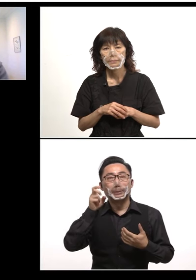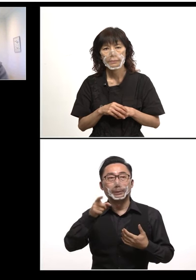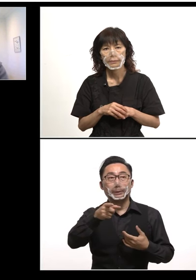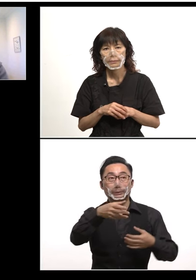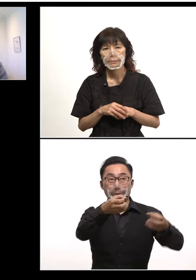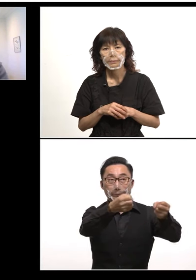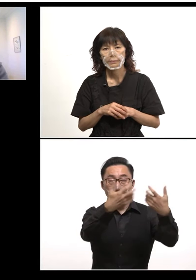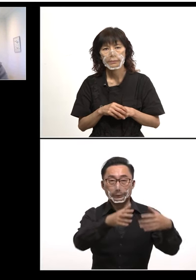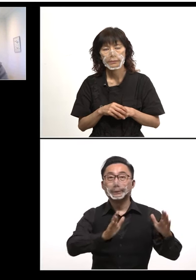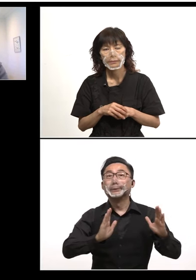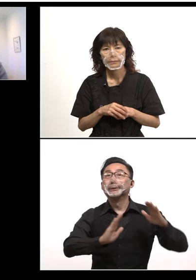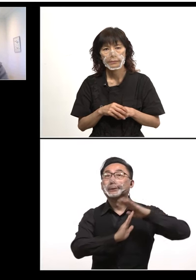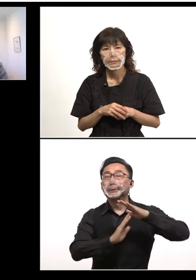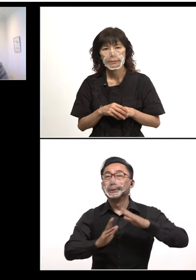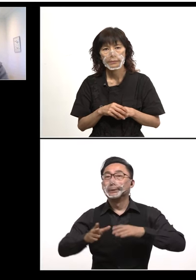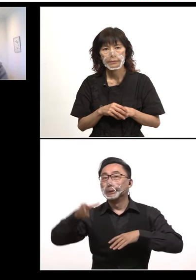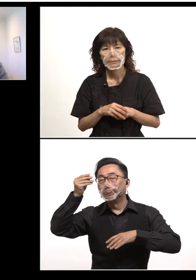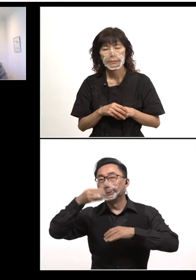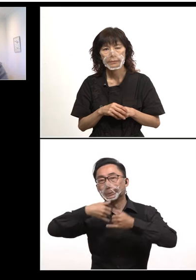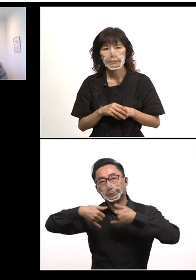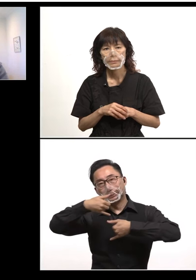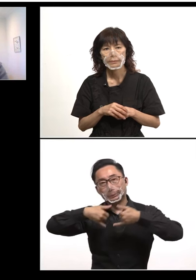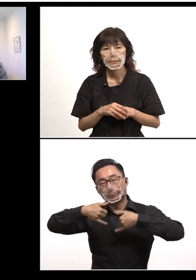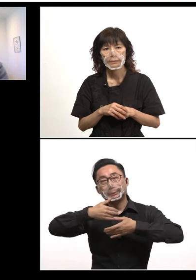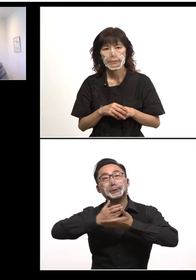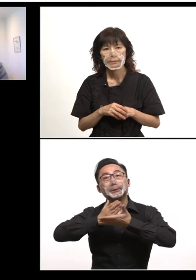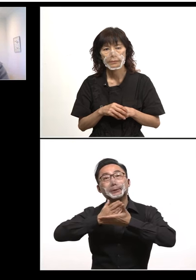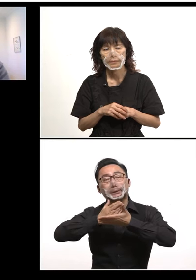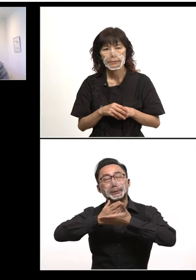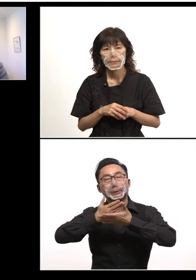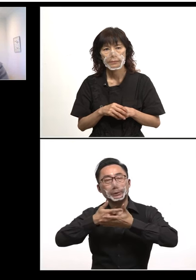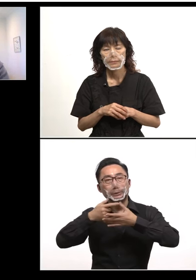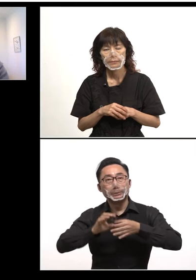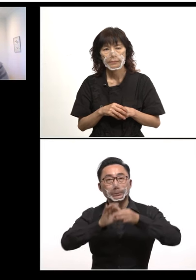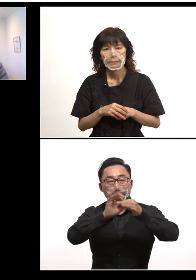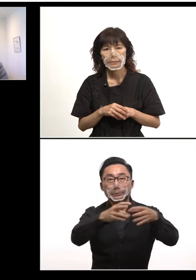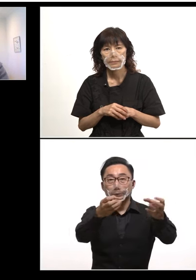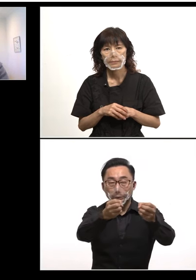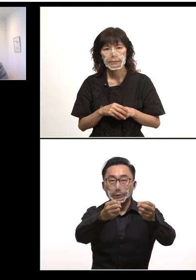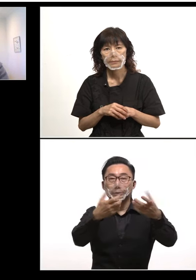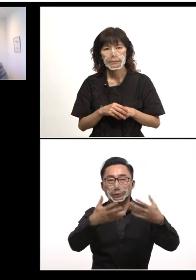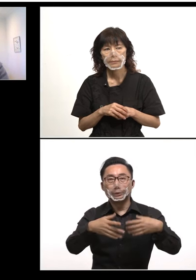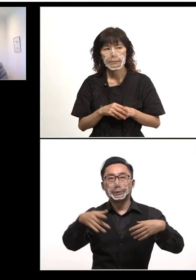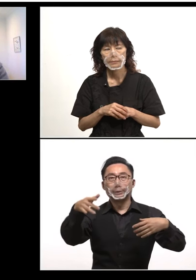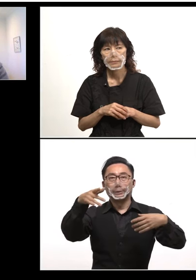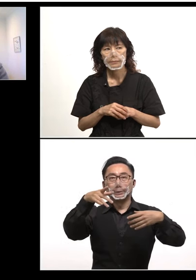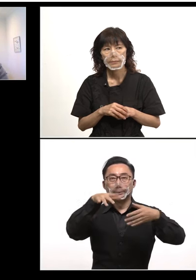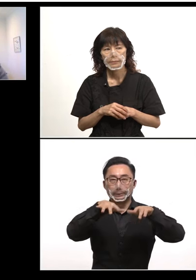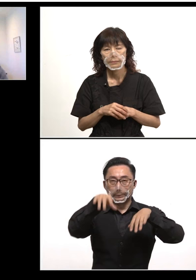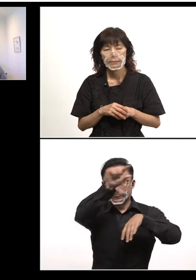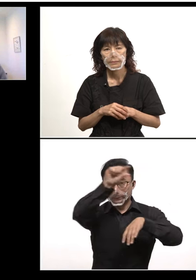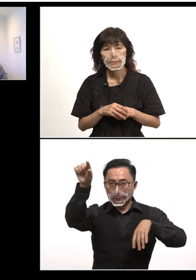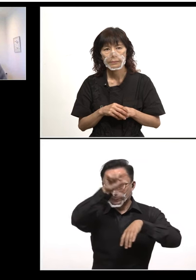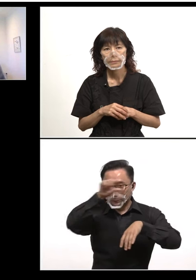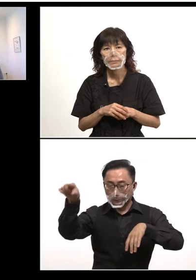caption, spoken English, and BSL, and the deaf audience fed back to us that they found it really